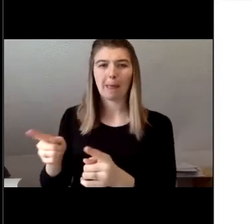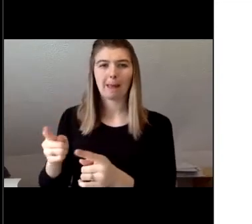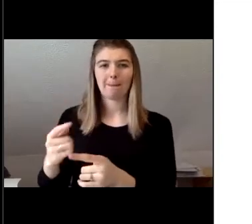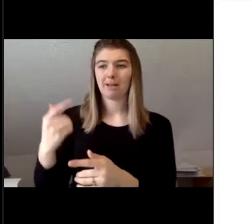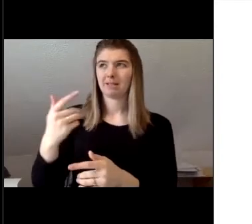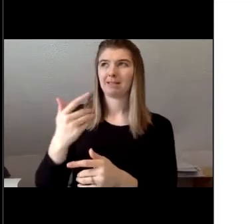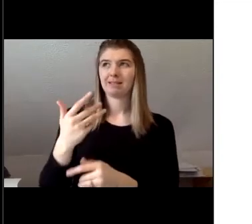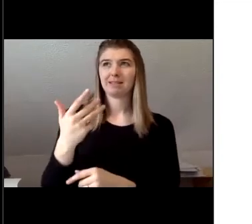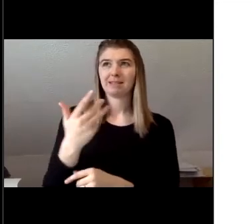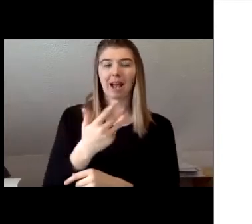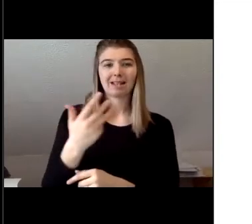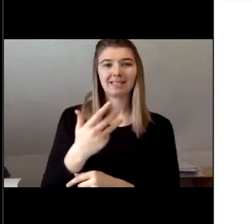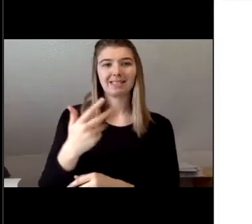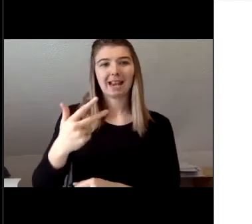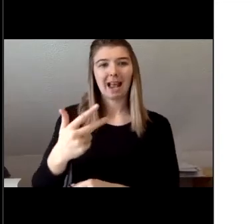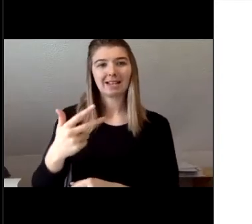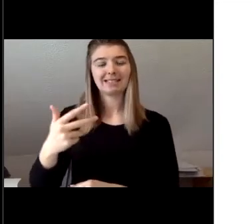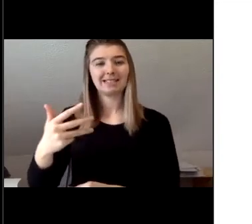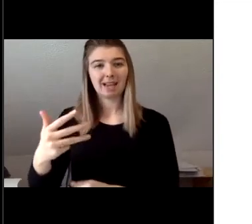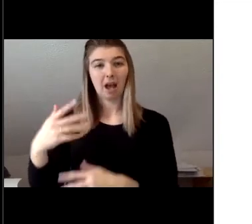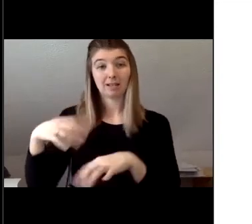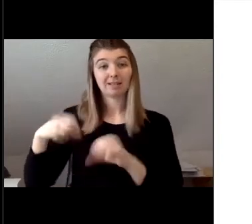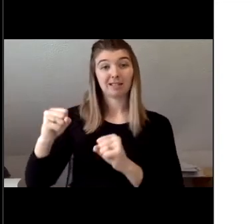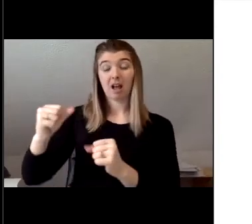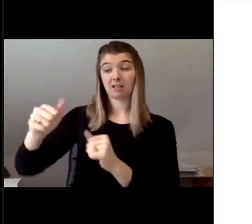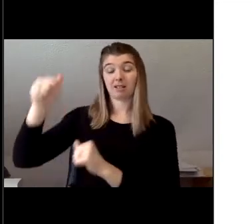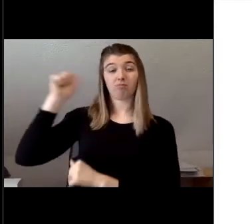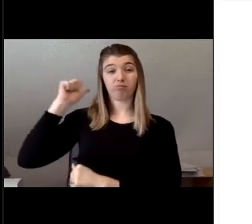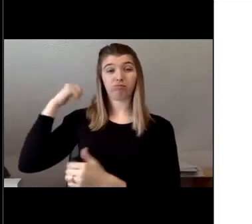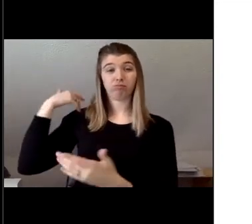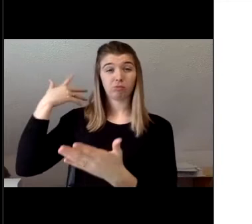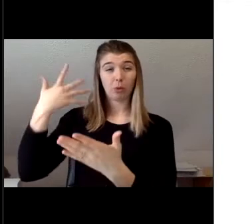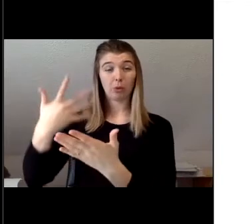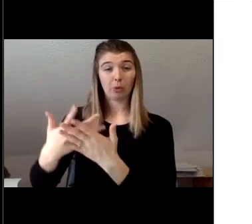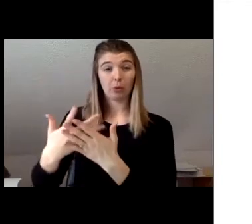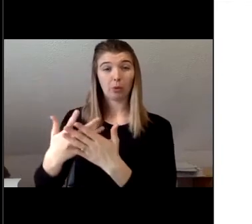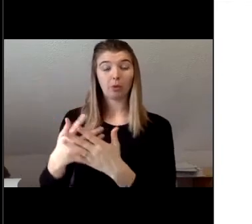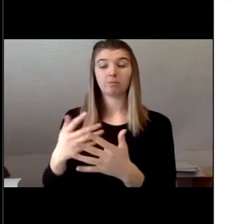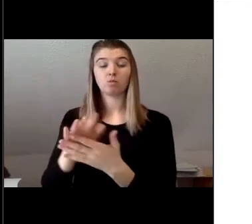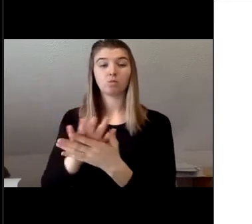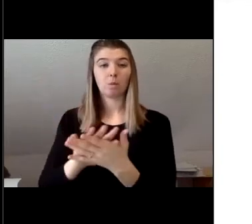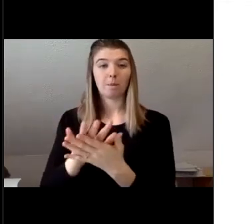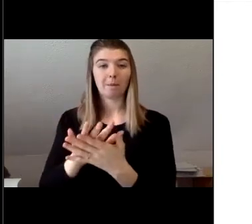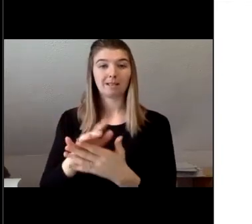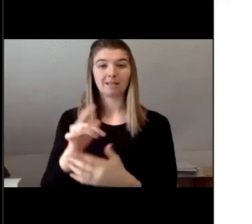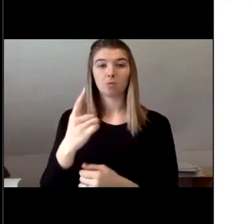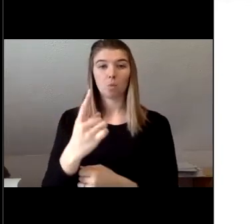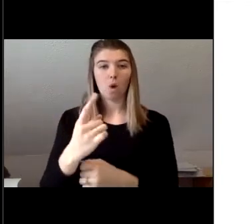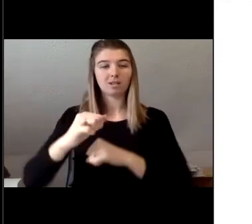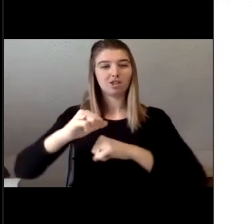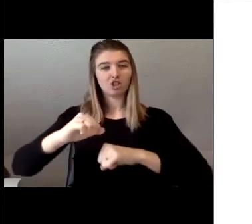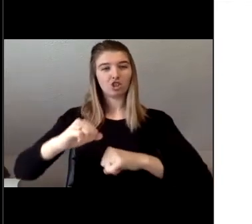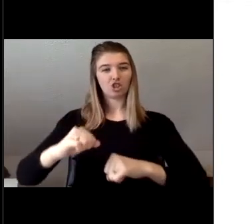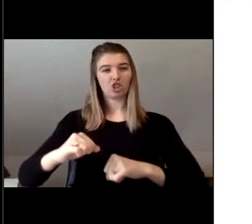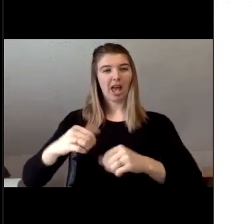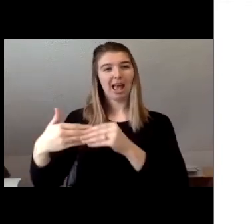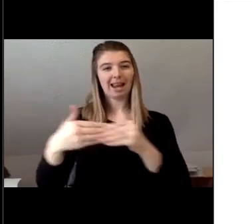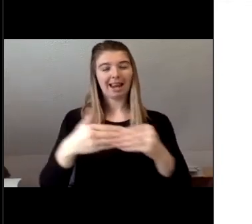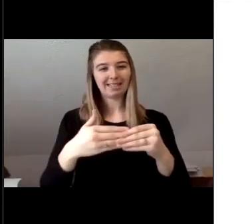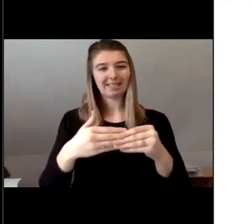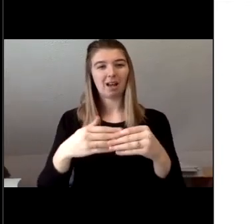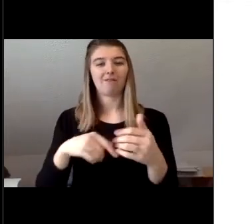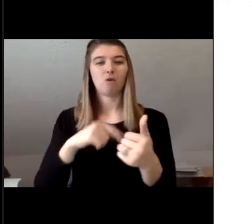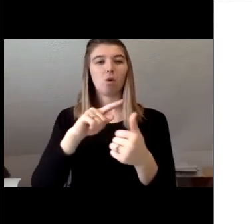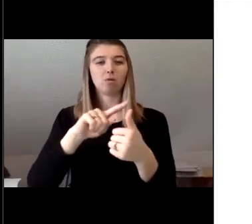1989, and the program is regional. So there's one chair for each of the Atlantic, Quebec, Ontario, Prairies, and